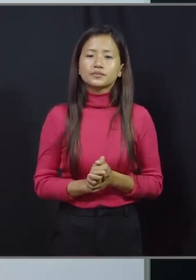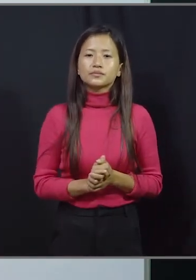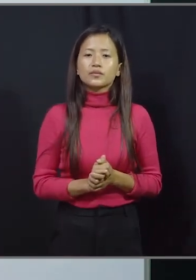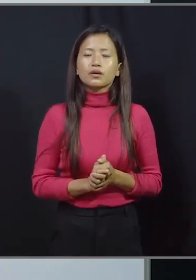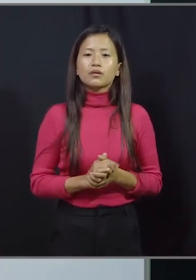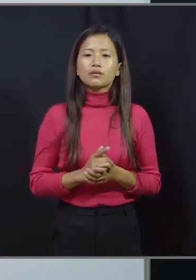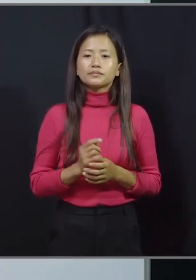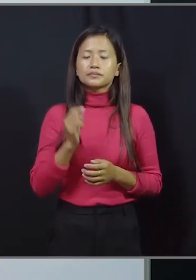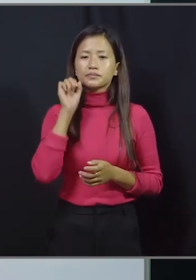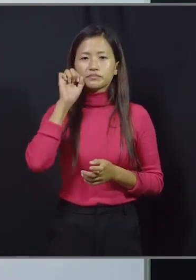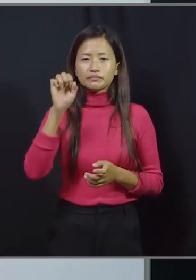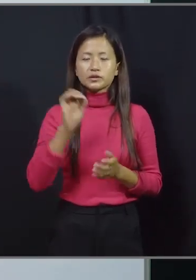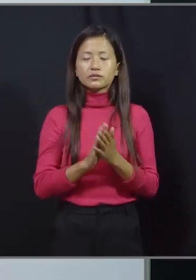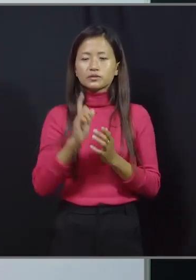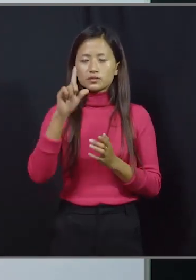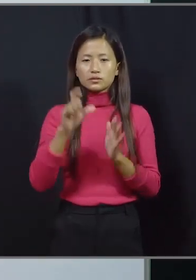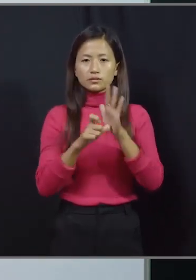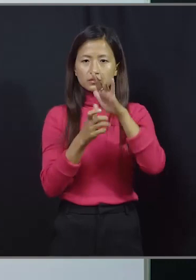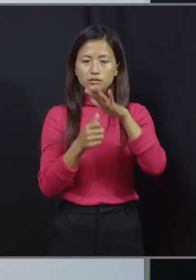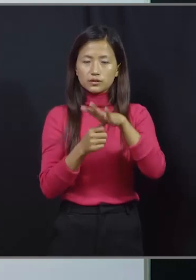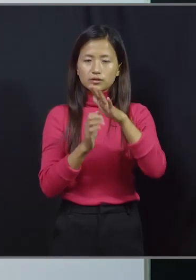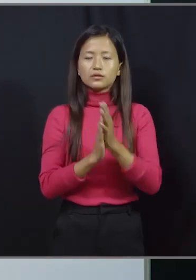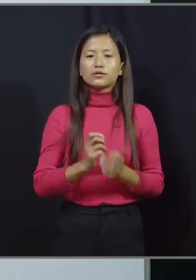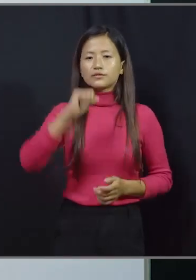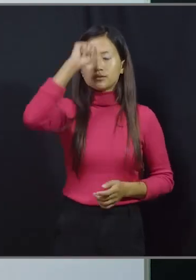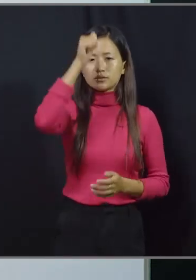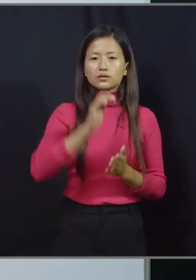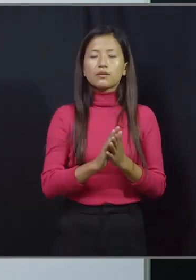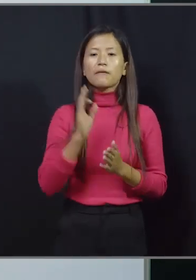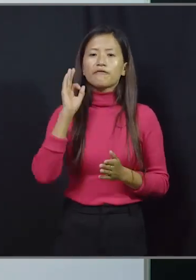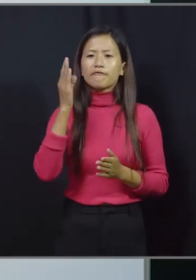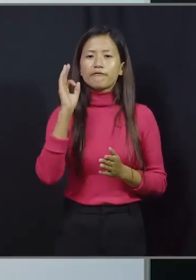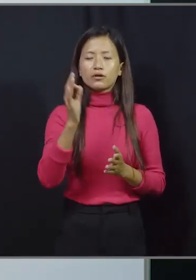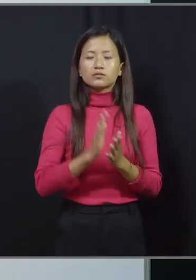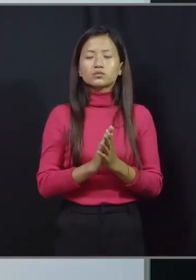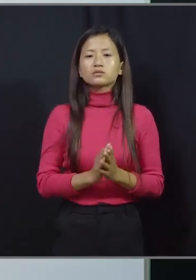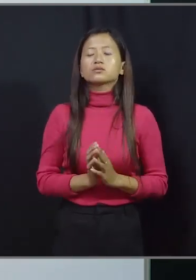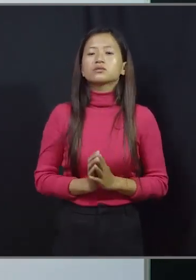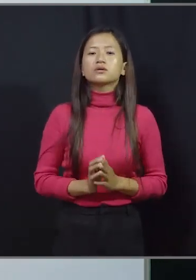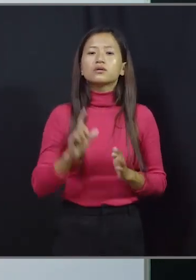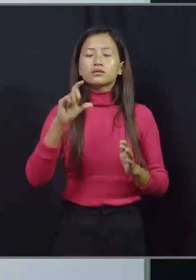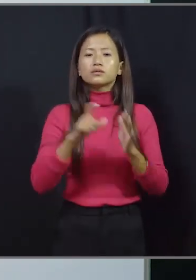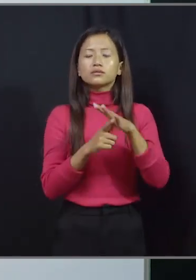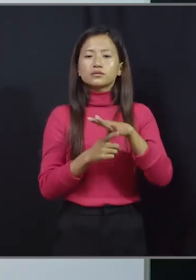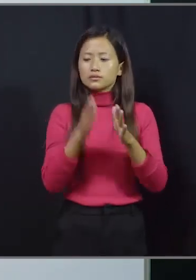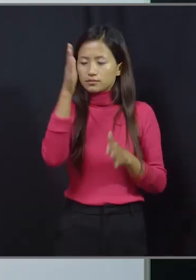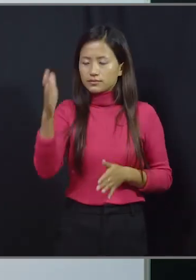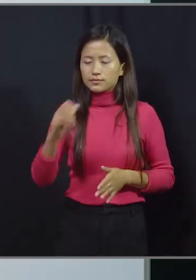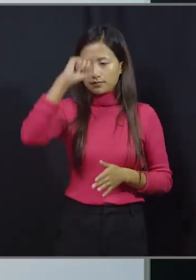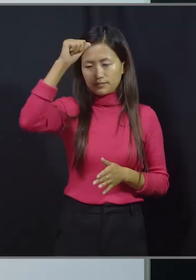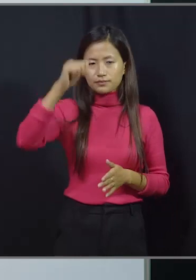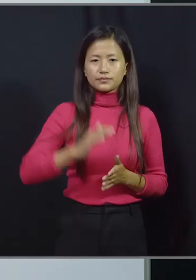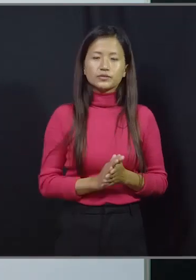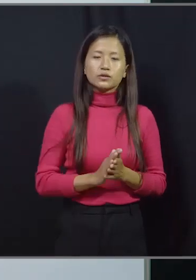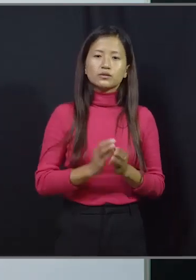He was the leader of India. Bahadur Shah Zafar, or popularly known as Bahadur Shah, he was the leader from the Indian side. On the